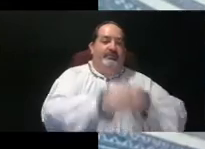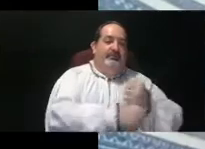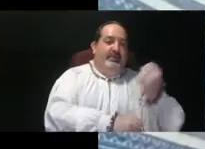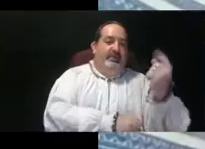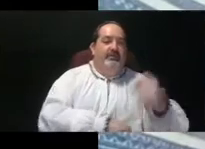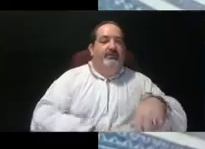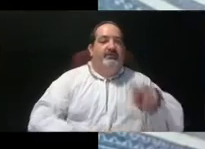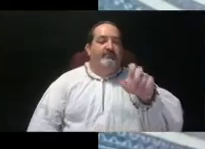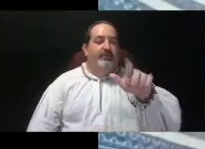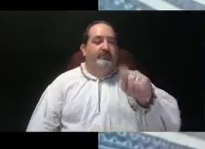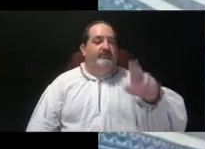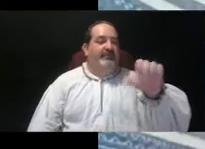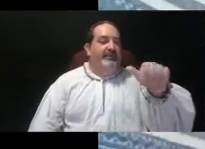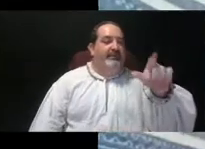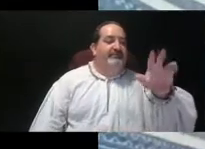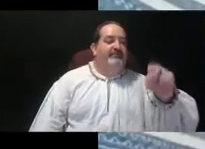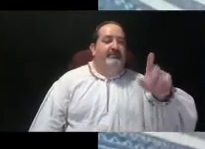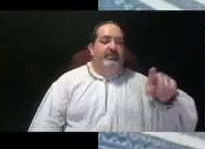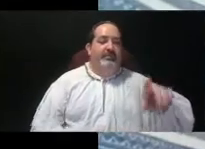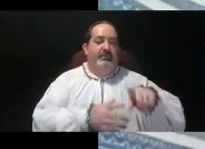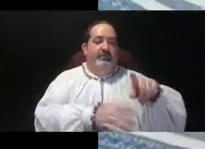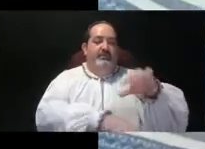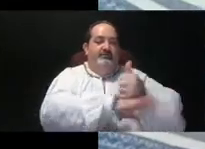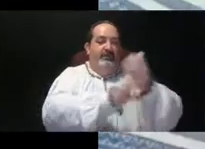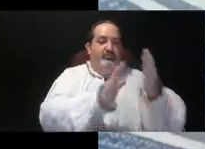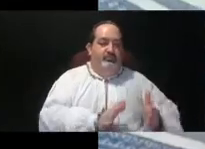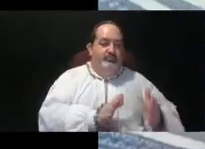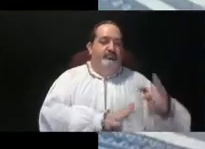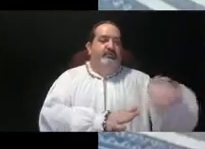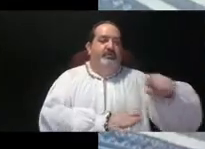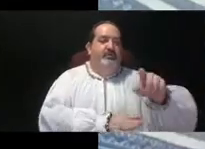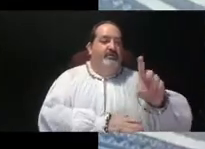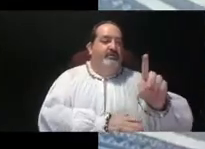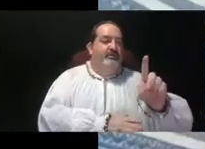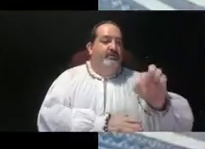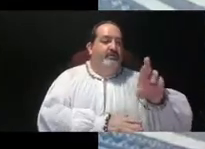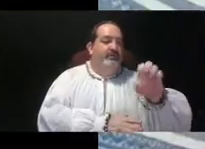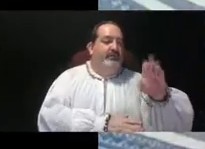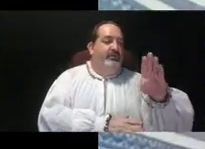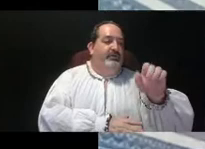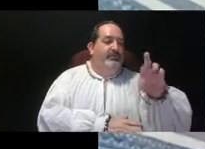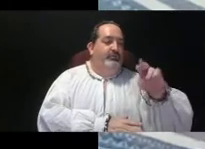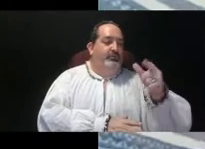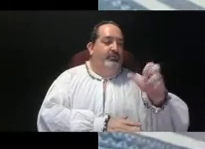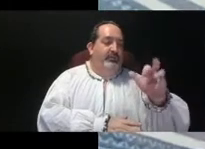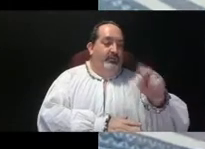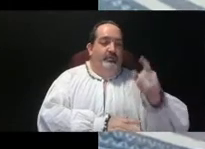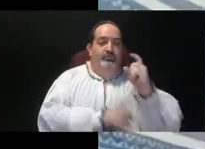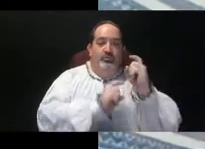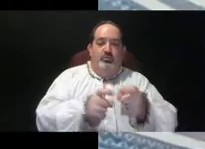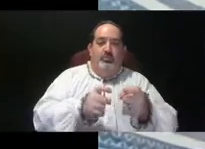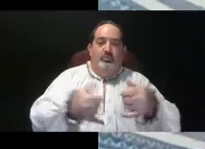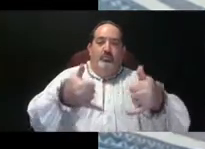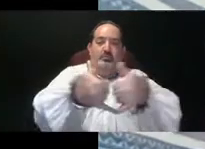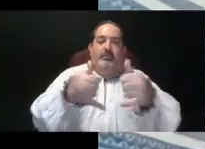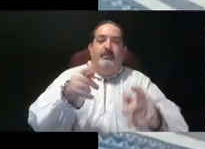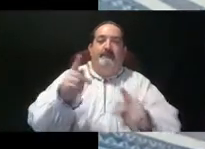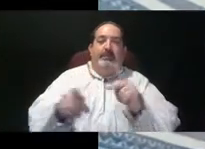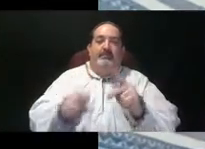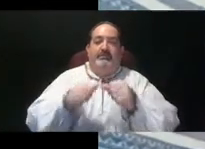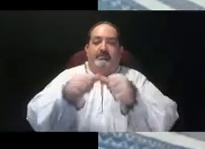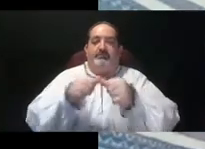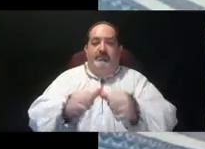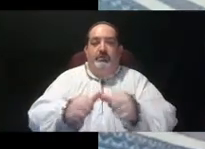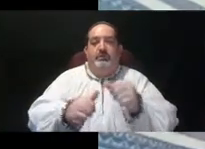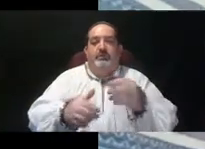von Markheim, founding Baron and Baroness of Dreiburgen, to award those individuals who have consistently demonstrated a willingness